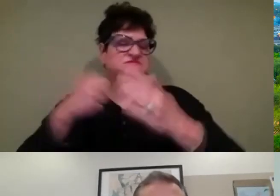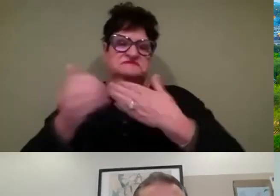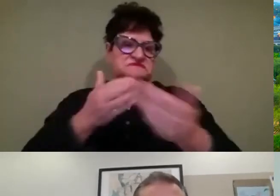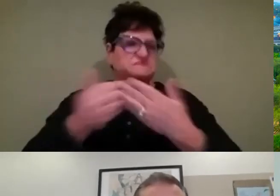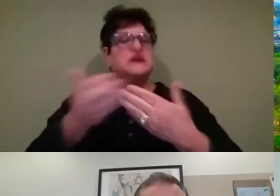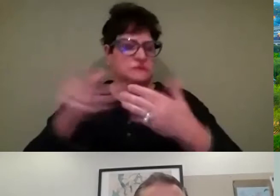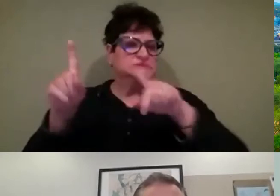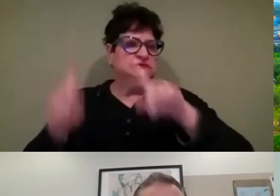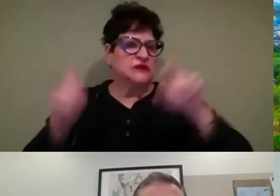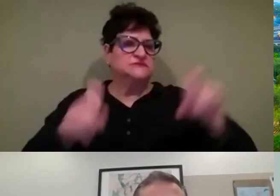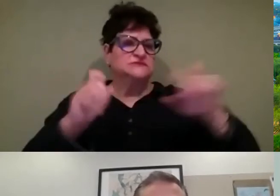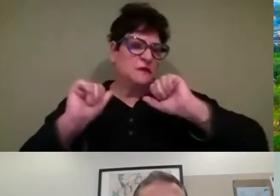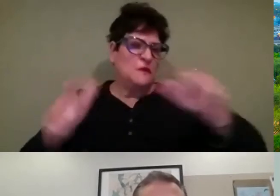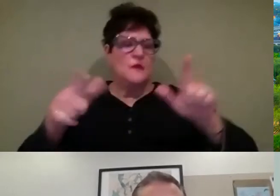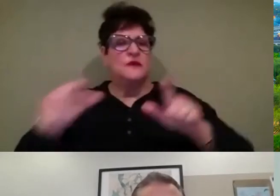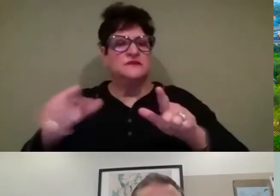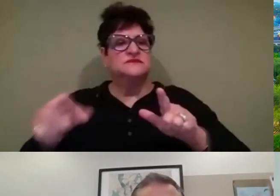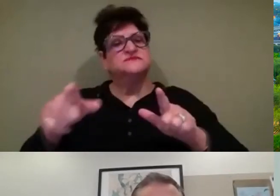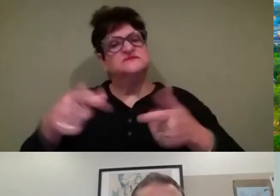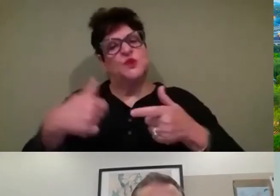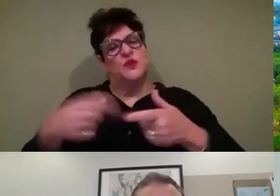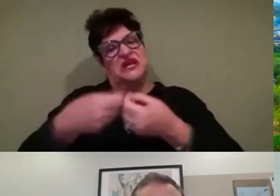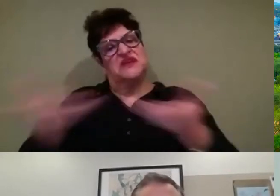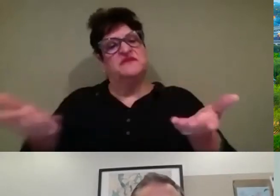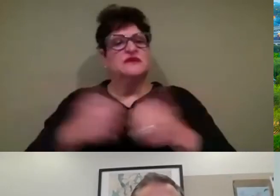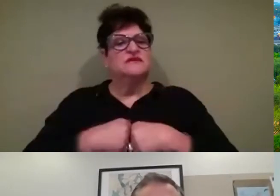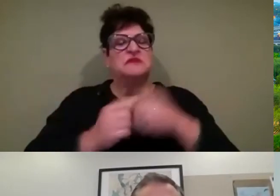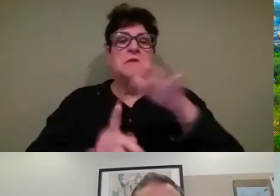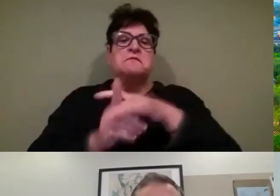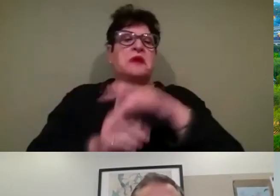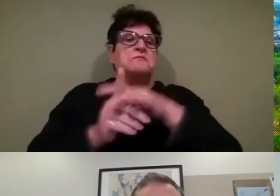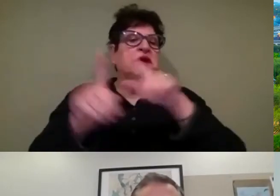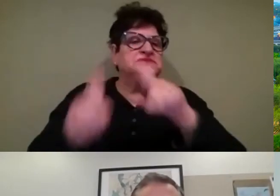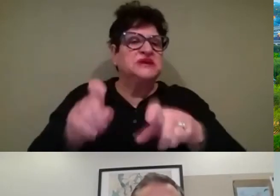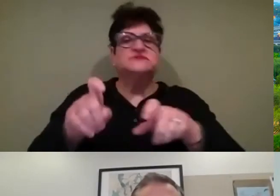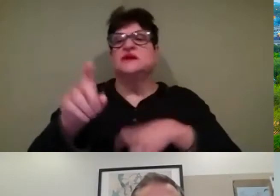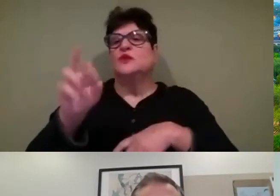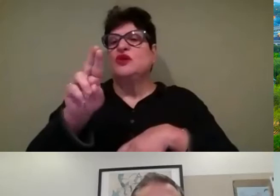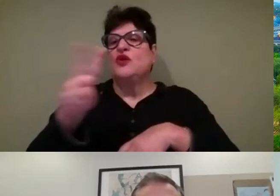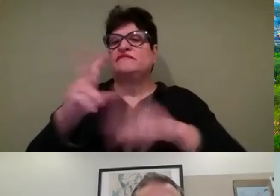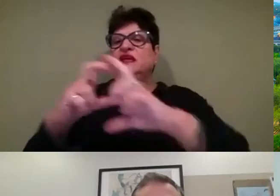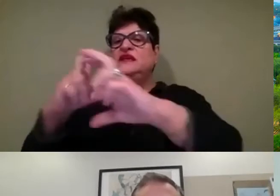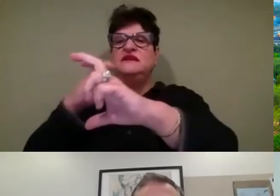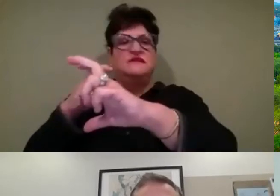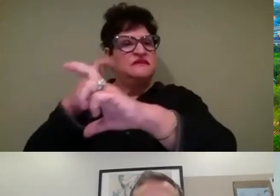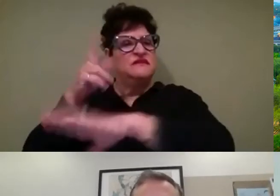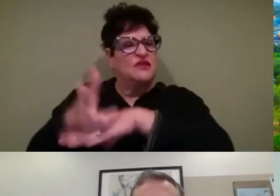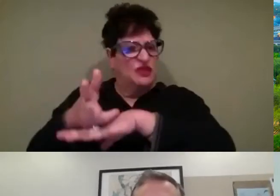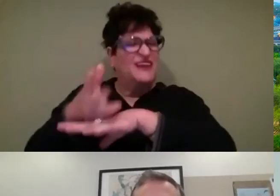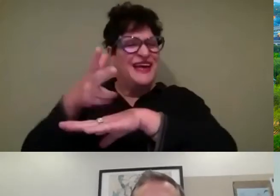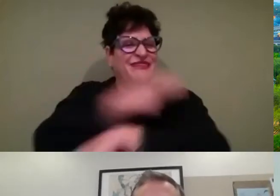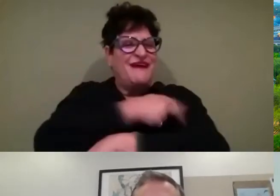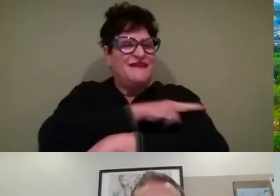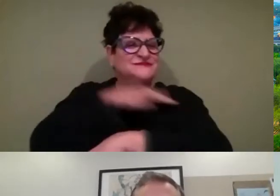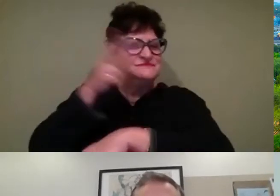The hospitals, for example, have been doing pop-up testing with their RV on the green, just as one example, and